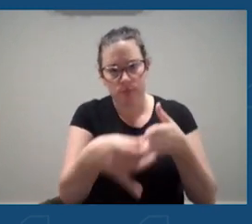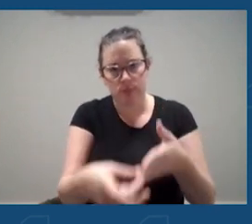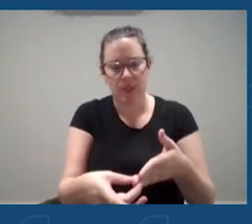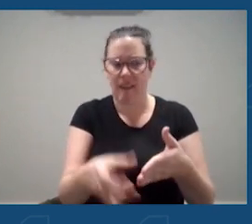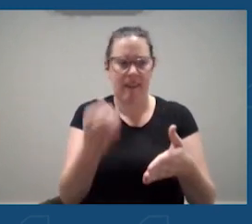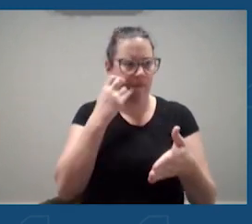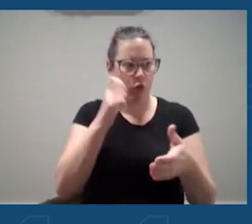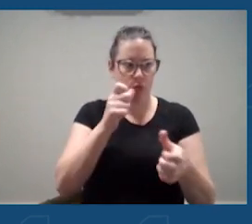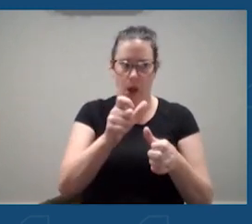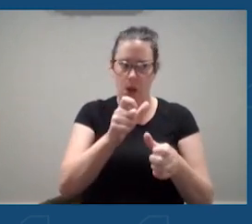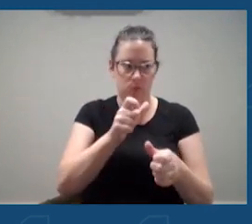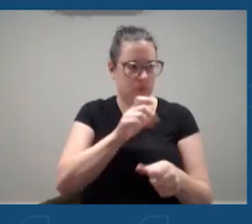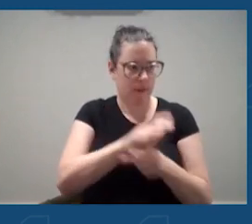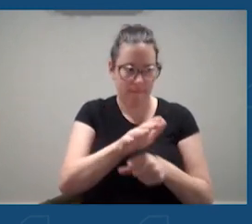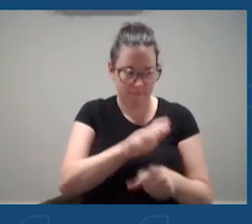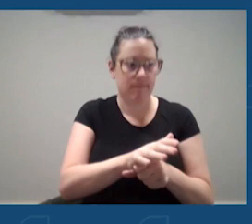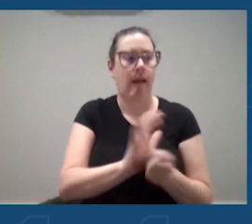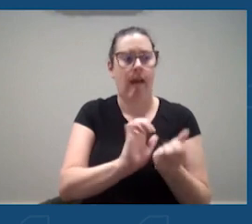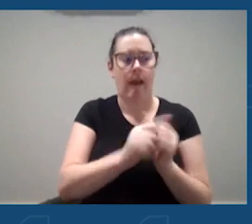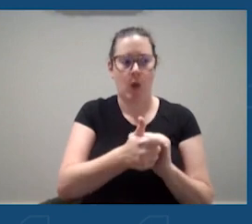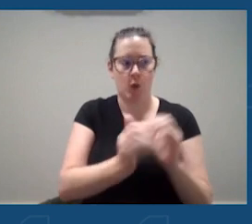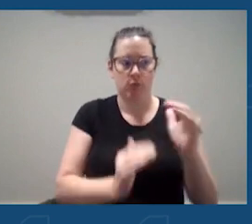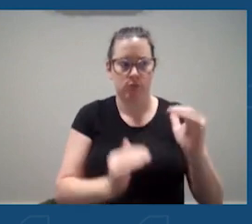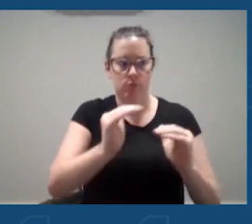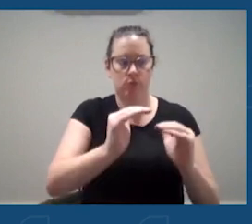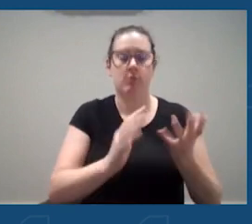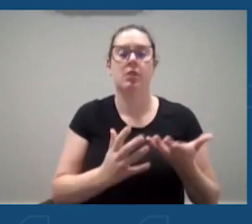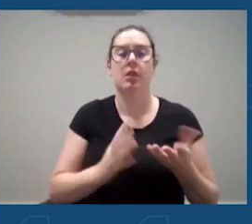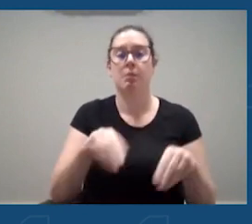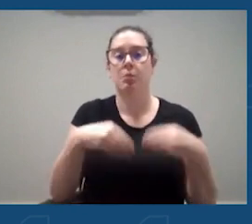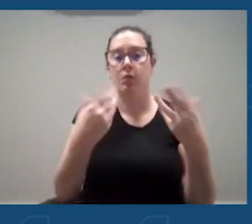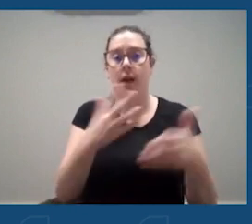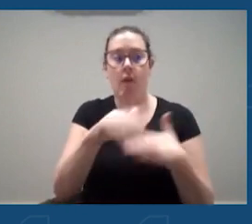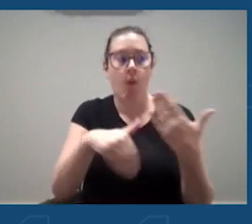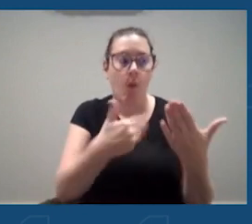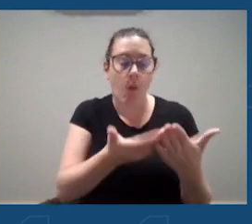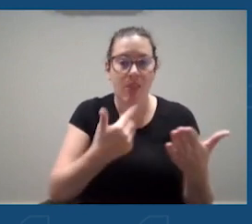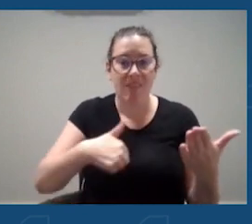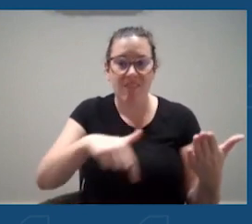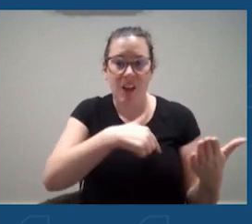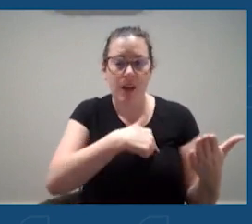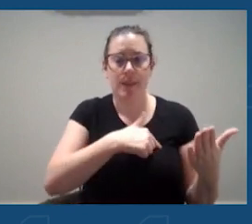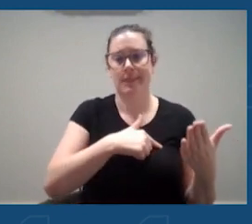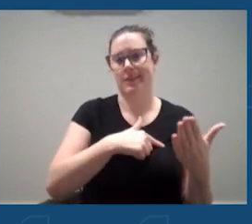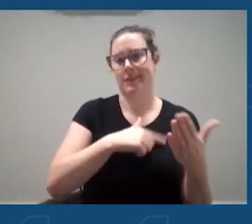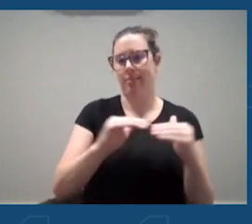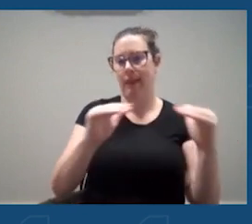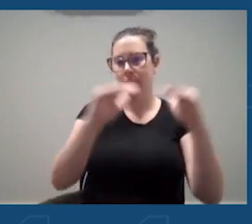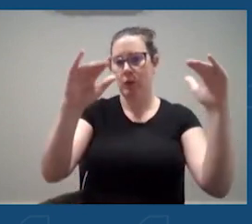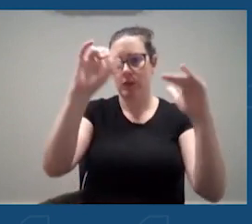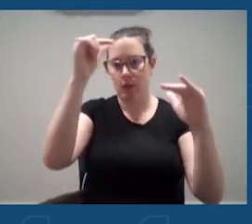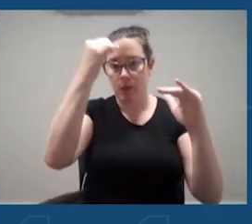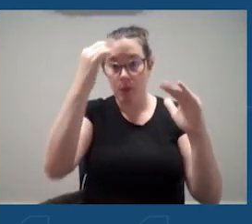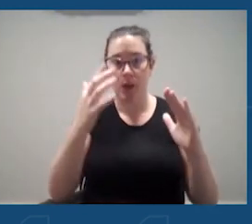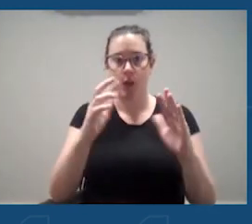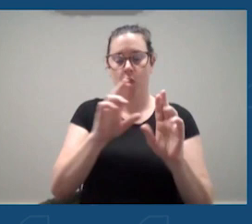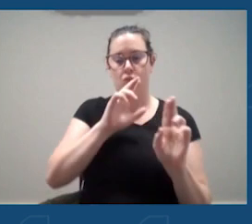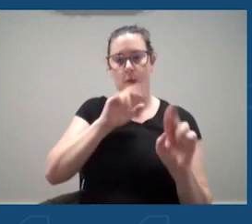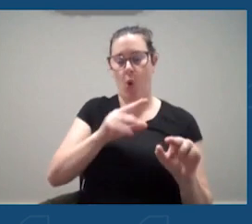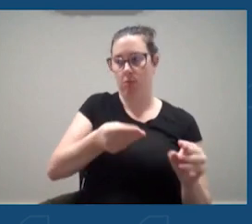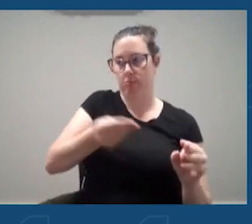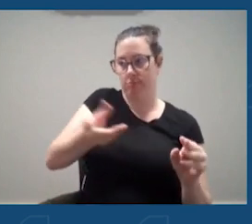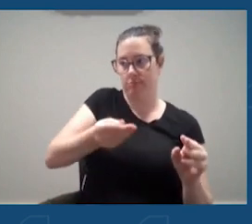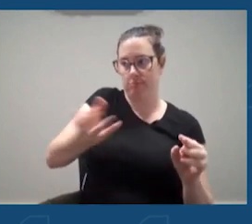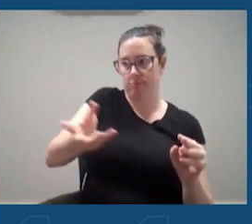shortcomings and will provide all of us at all levels of government with a report on the findings so we can continue